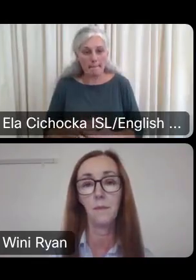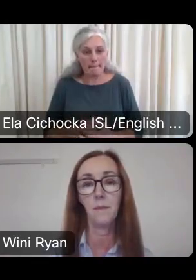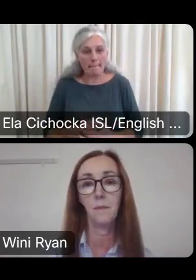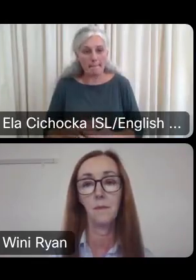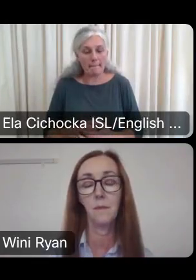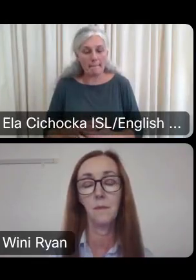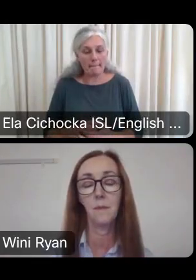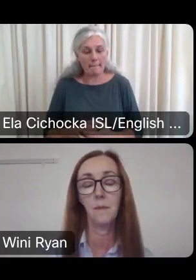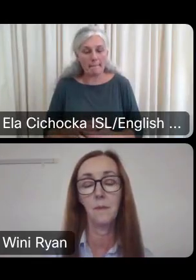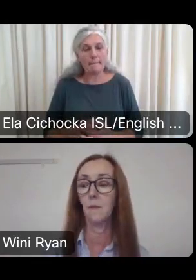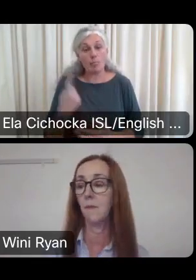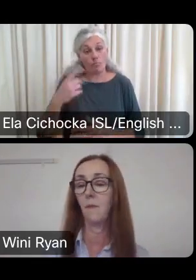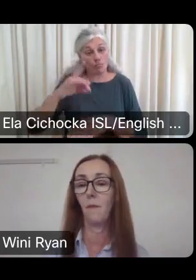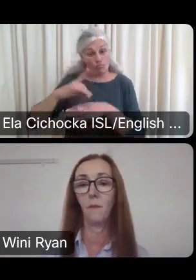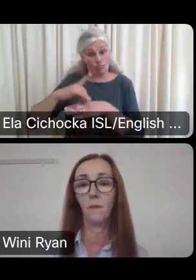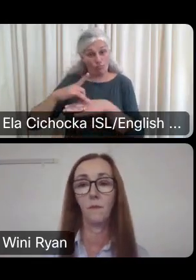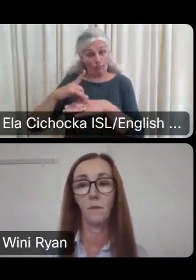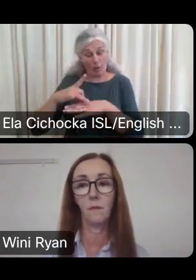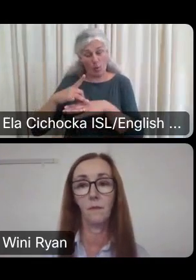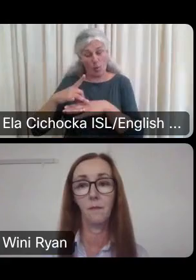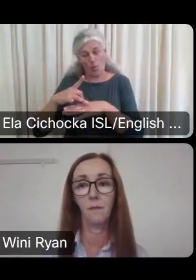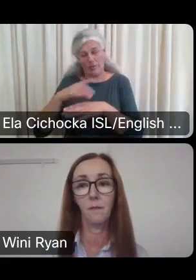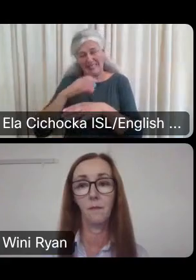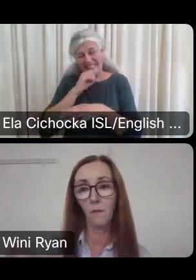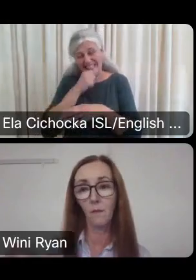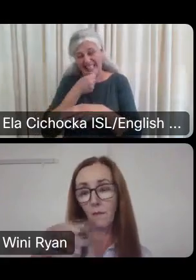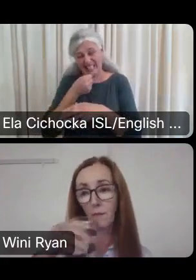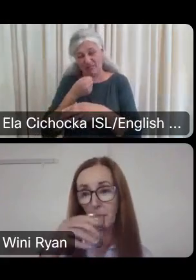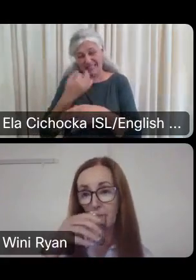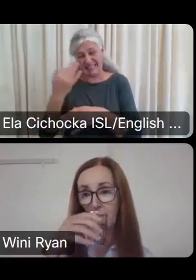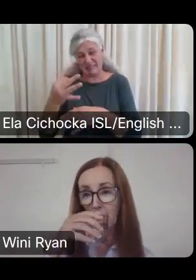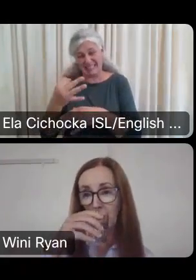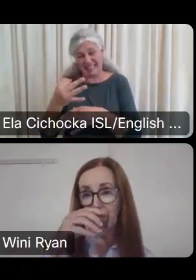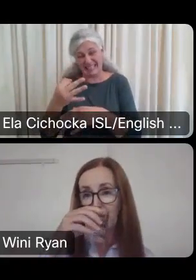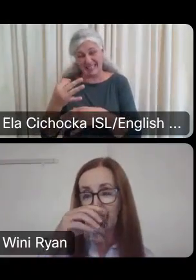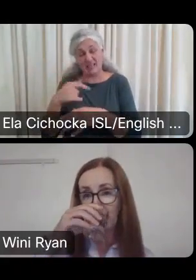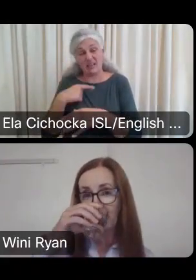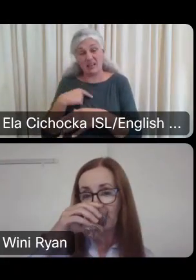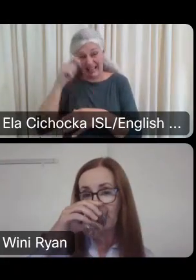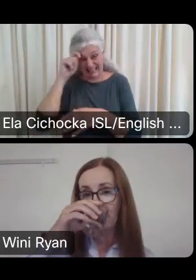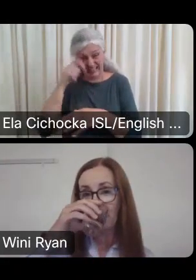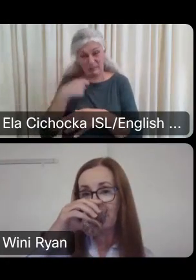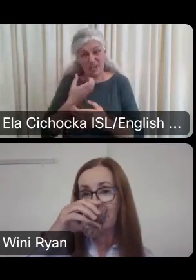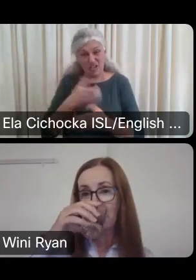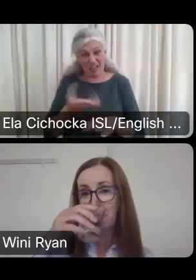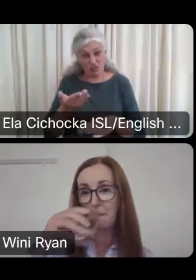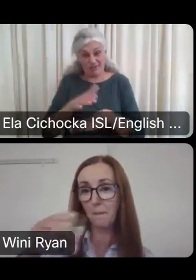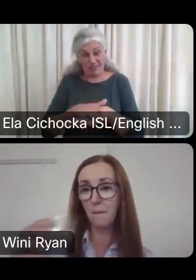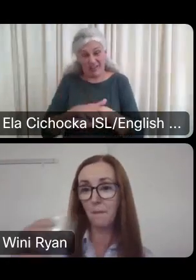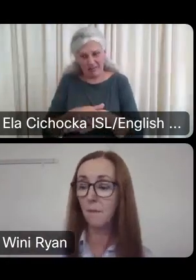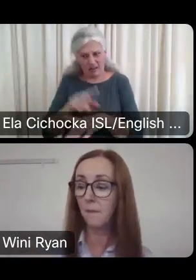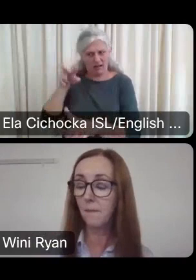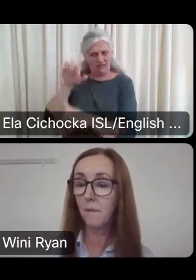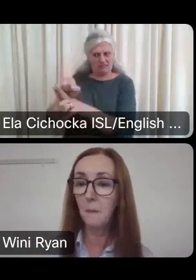One doctor made a serious error that I think could have taken my child's life. I noticed the problem and brought it to